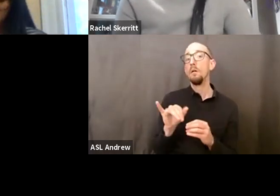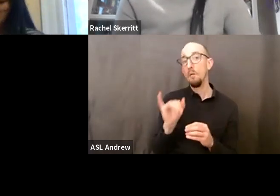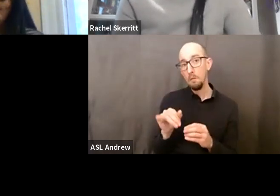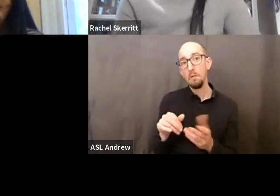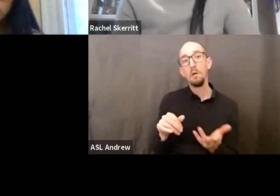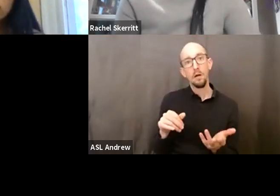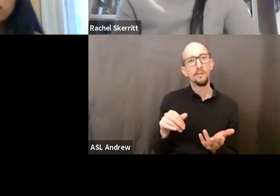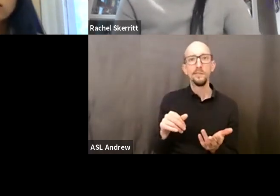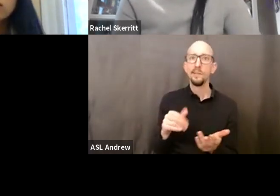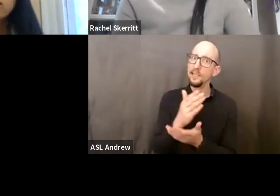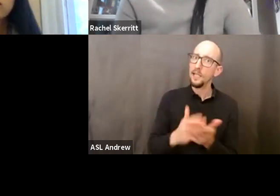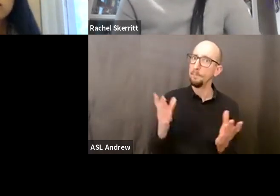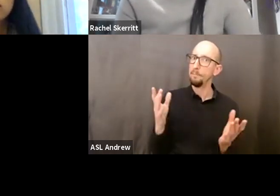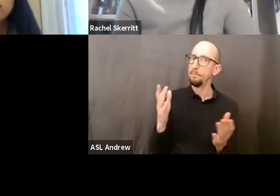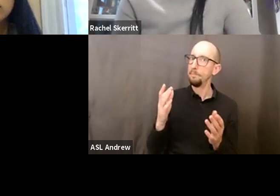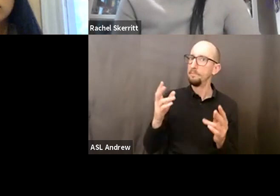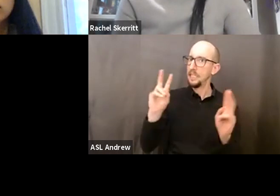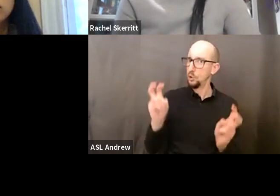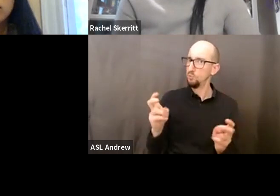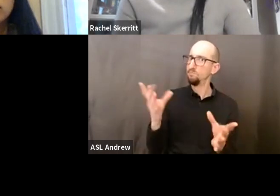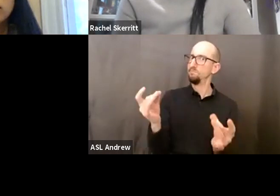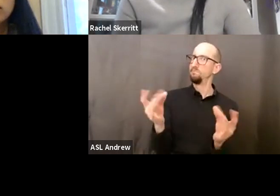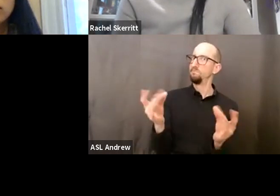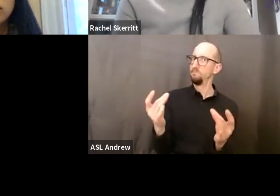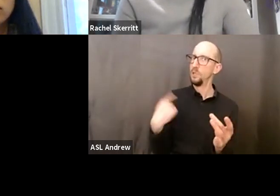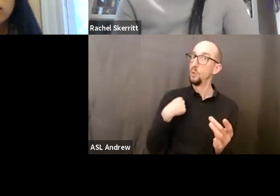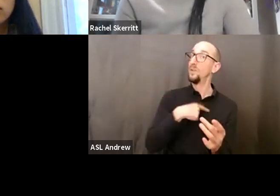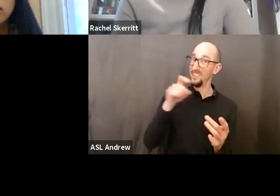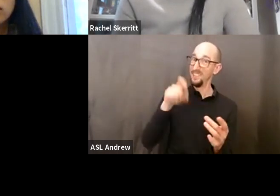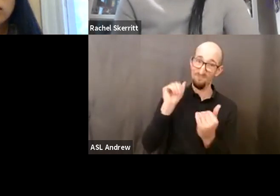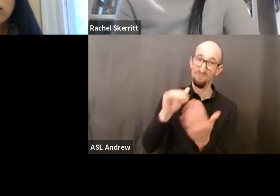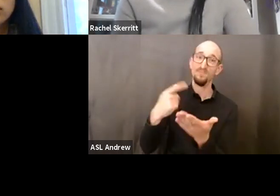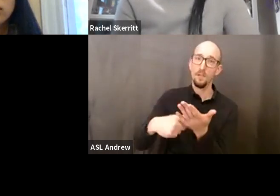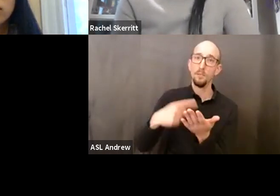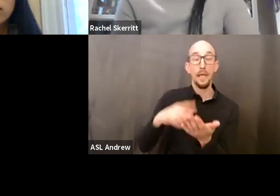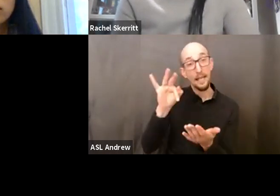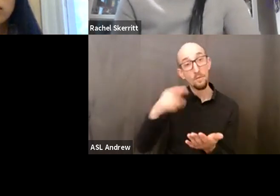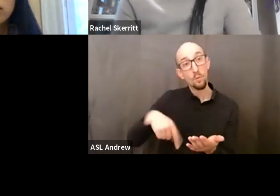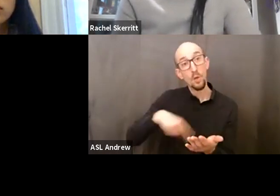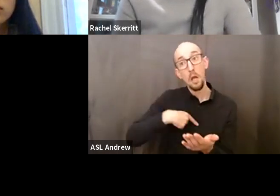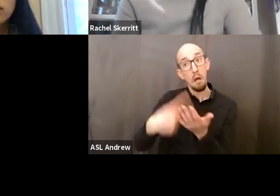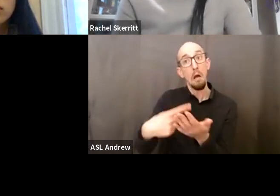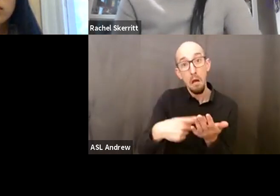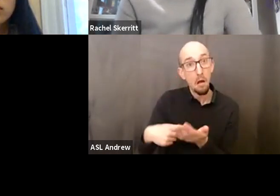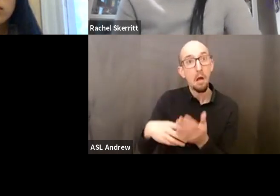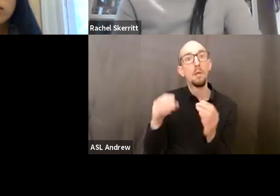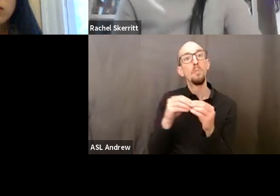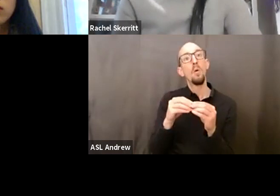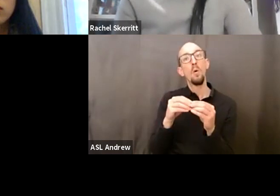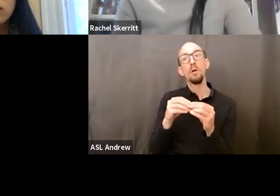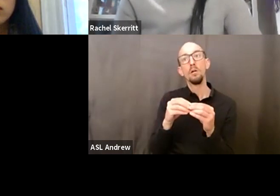rail things that we need to talk about. And I think the more we talk about it and air it